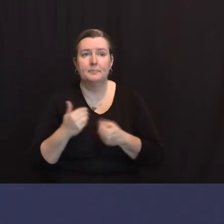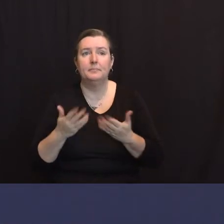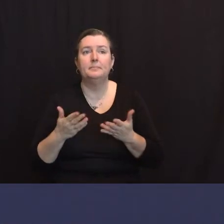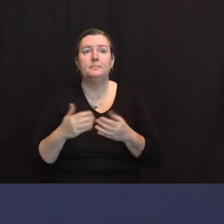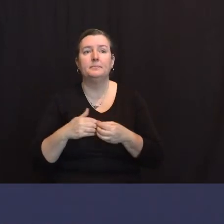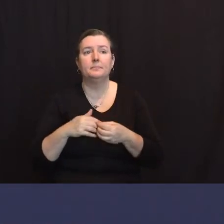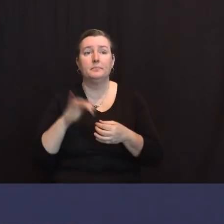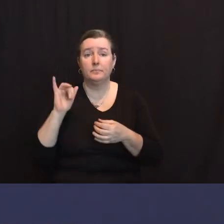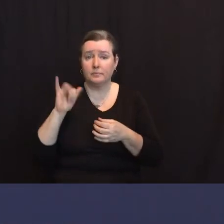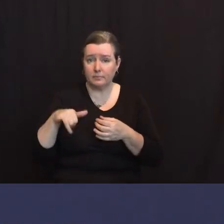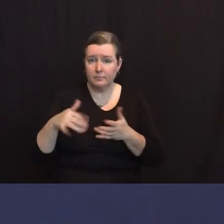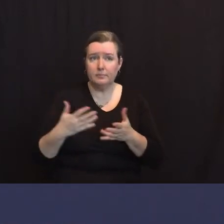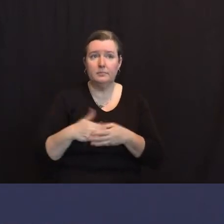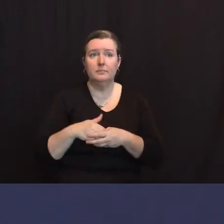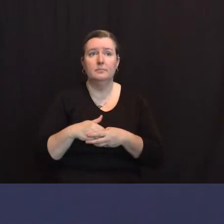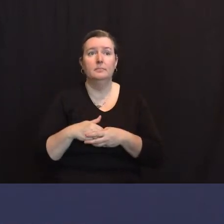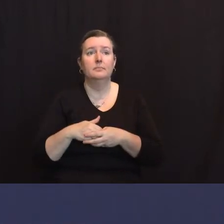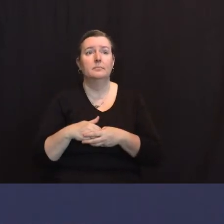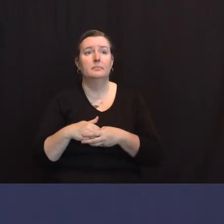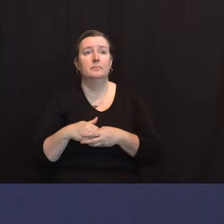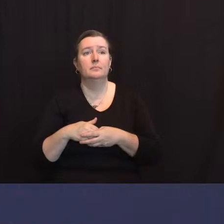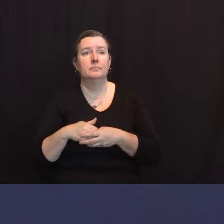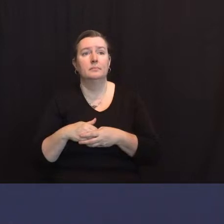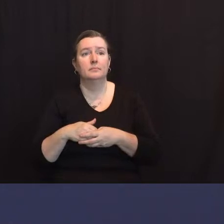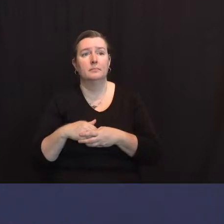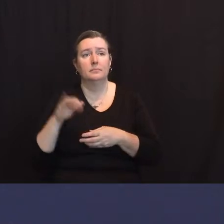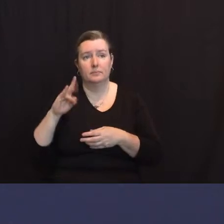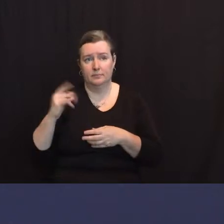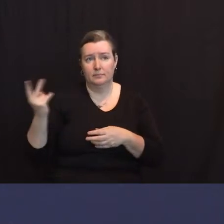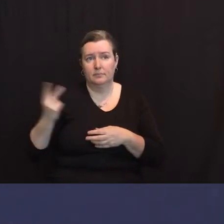to do something pretty historic here in the next couple of minutes.